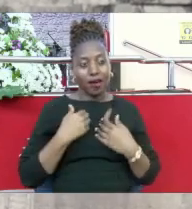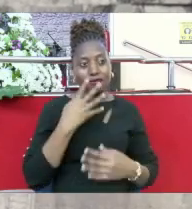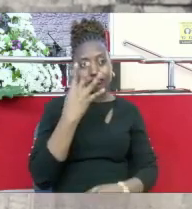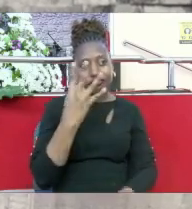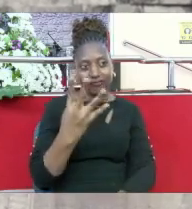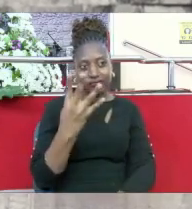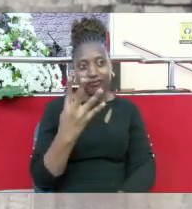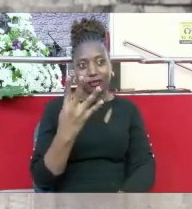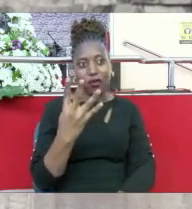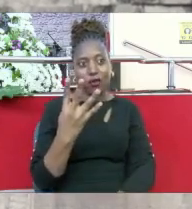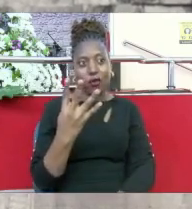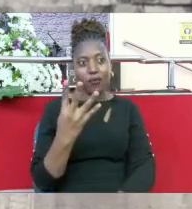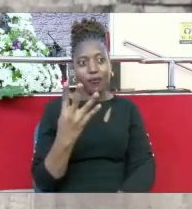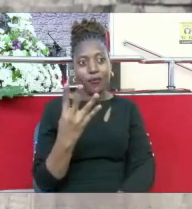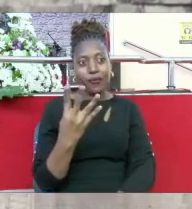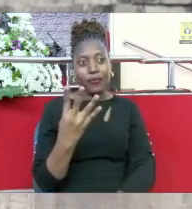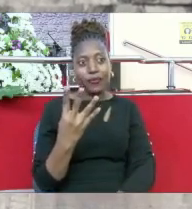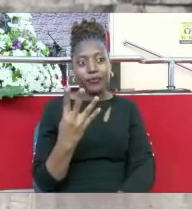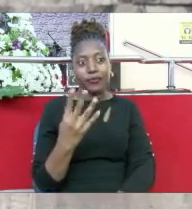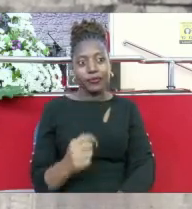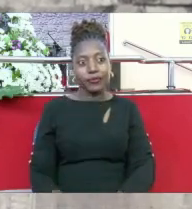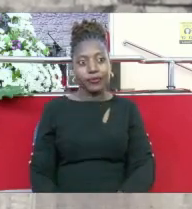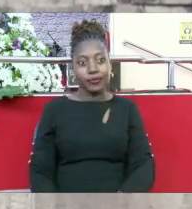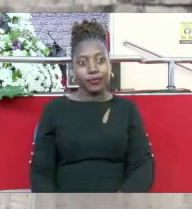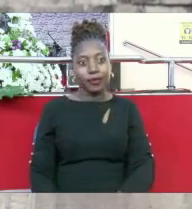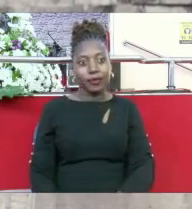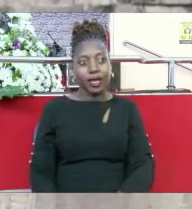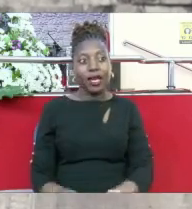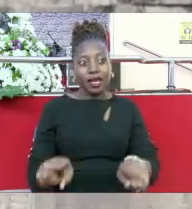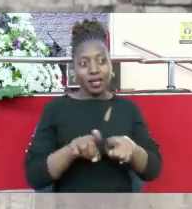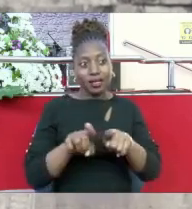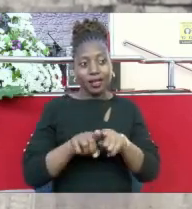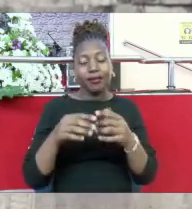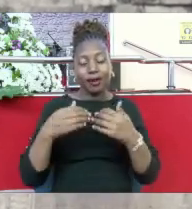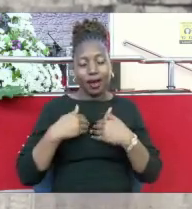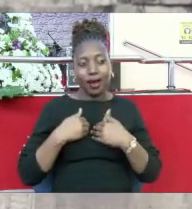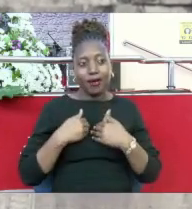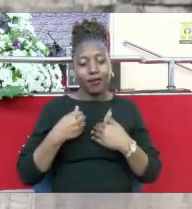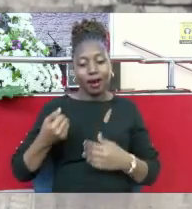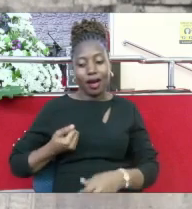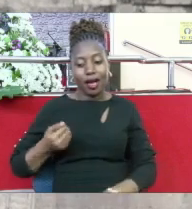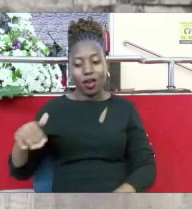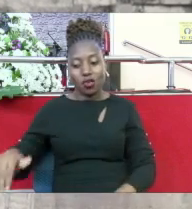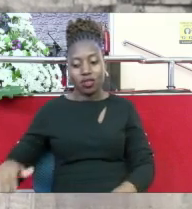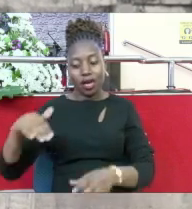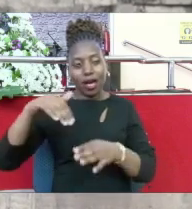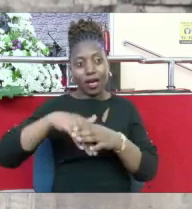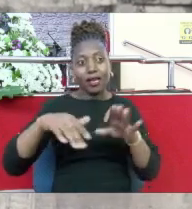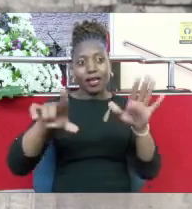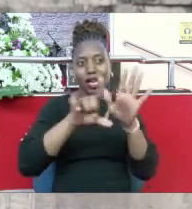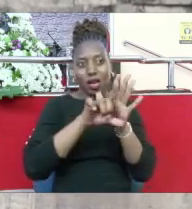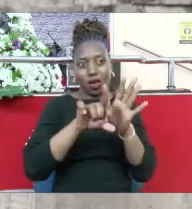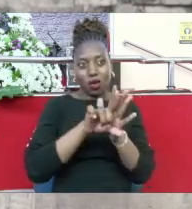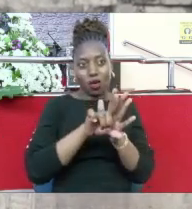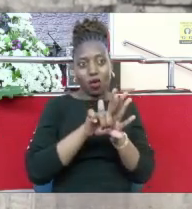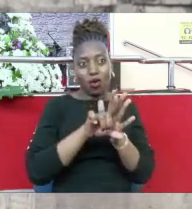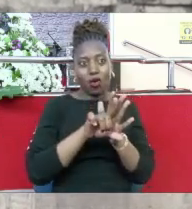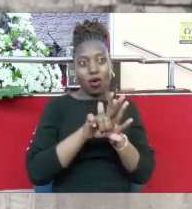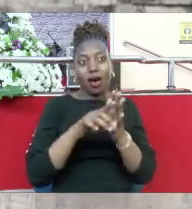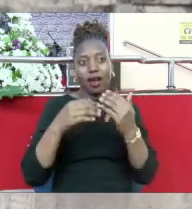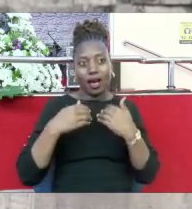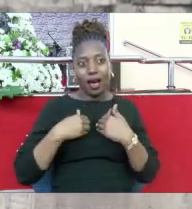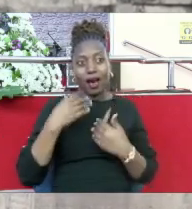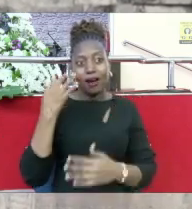Watoto wanne. I have a daughter-in-law. Niko na... And I have three grandsons.